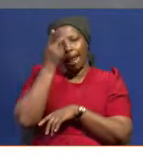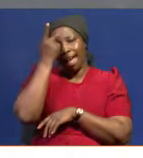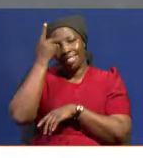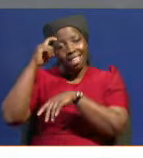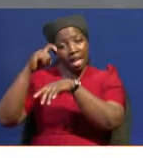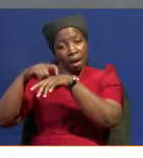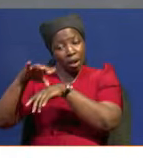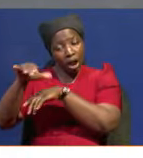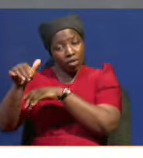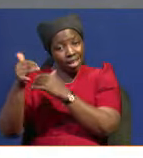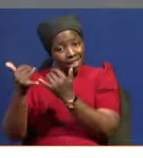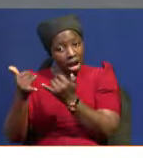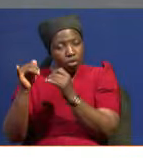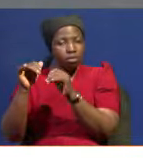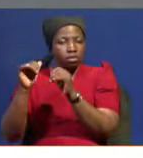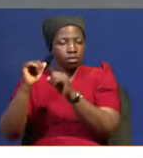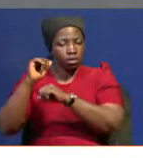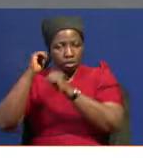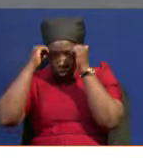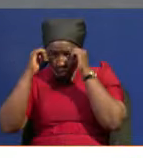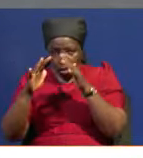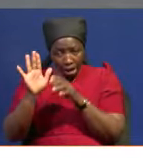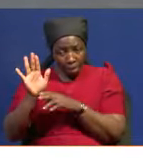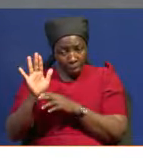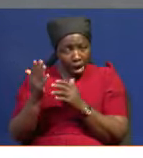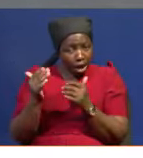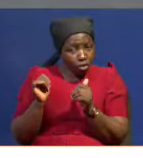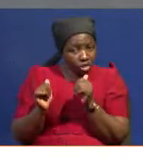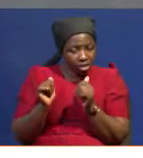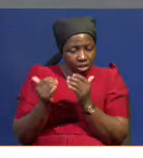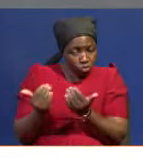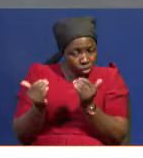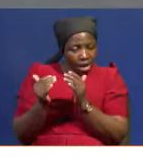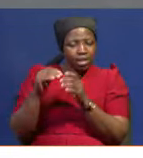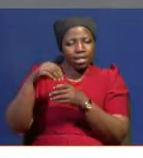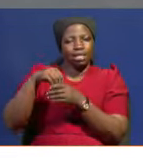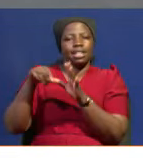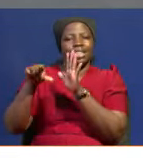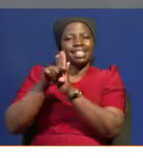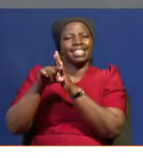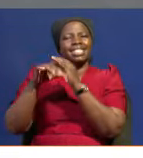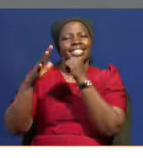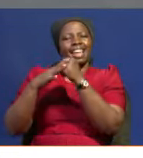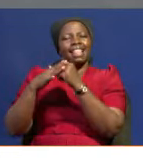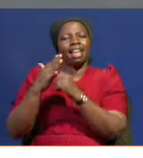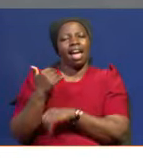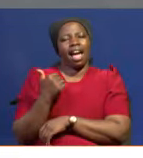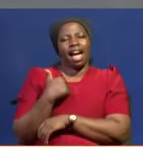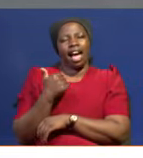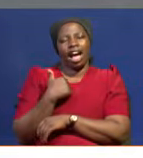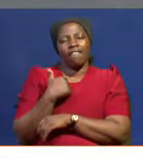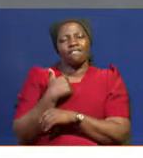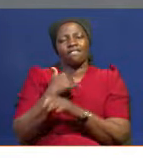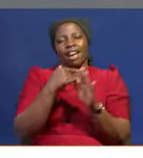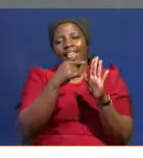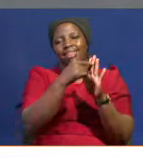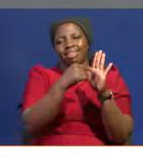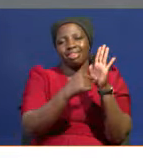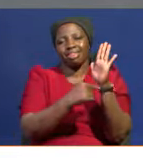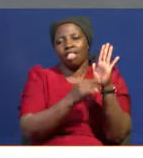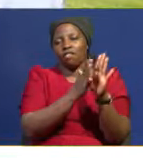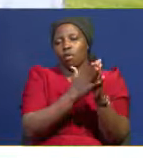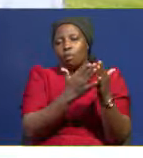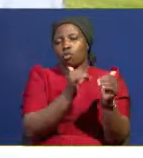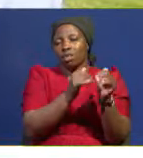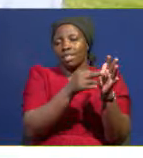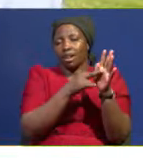children are in grade 9, say they do not have the list of books they are required to purchase. The parents are calling